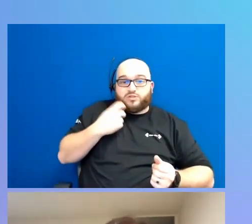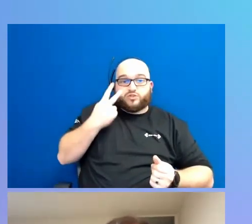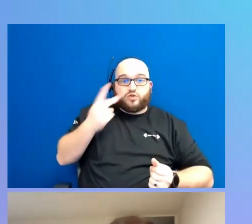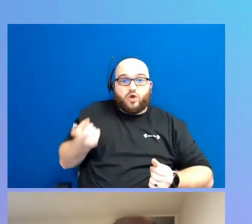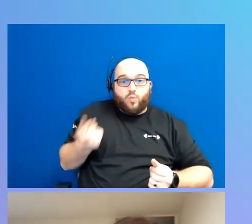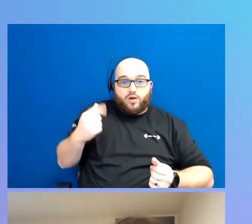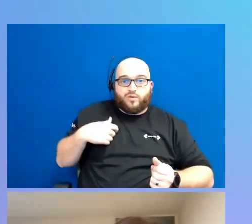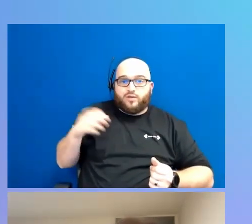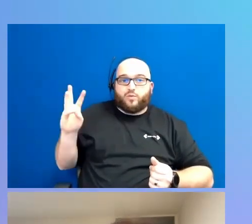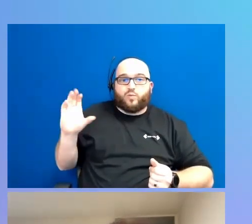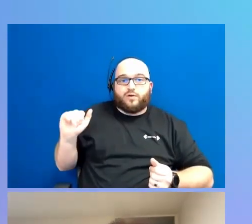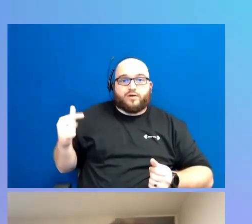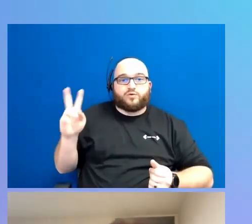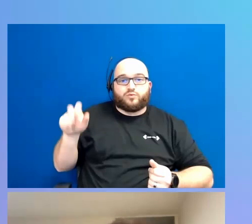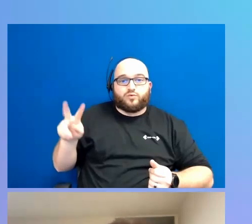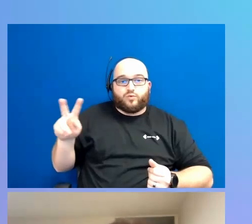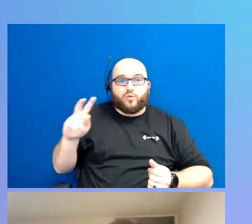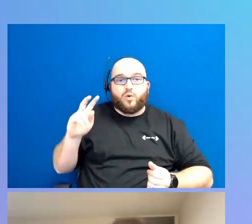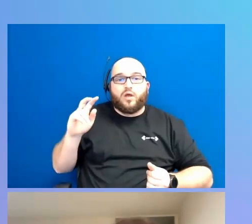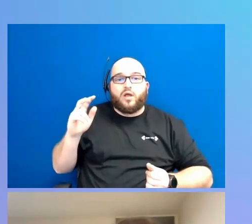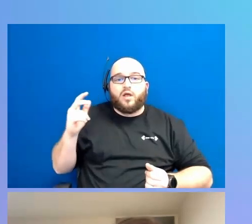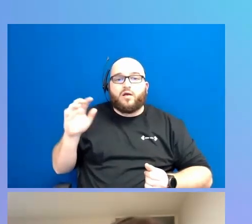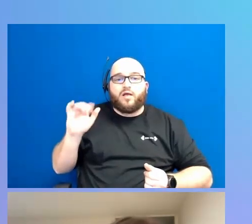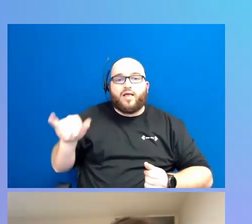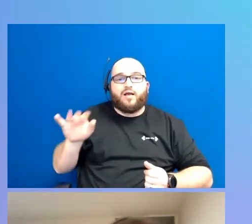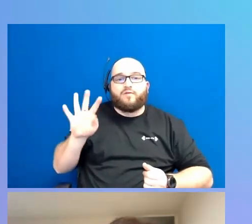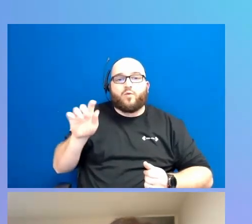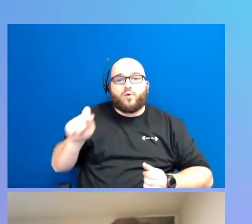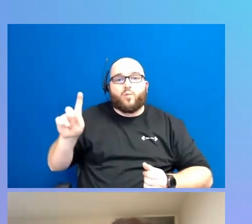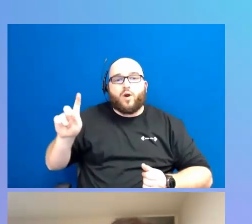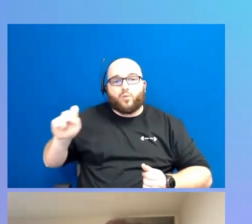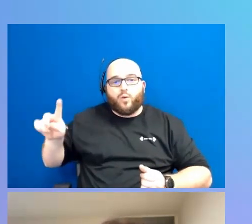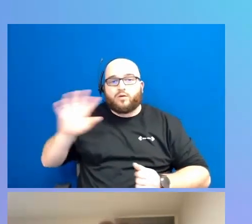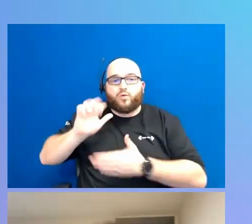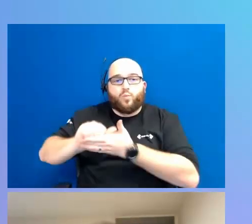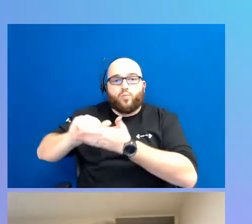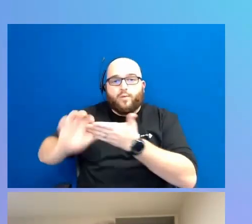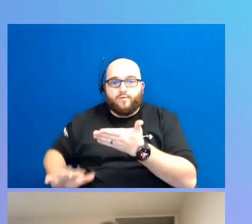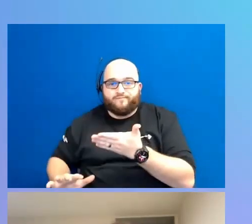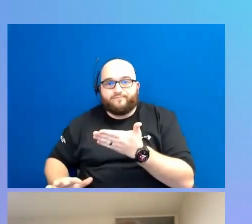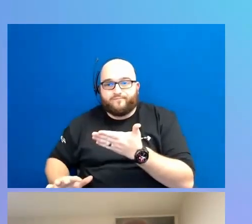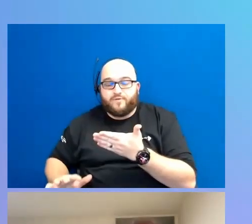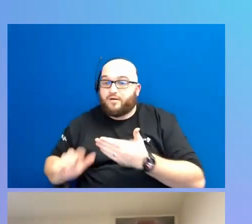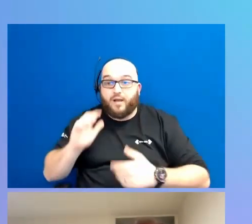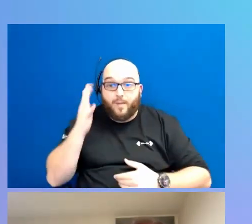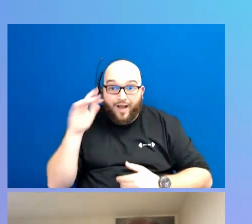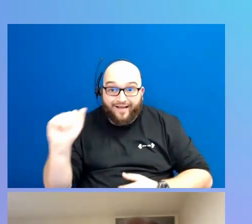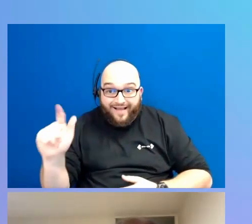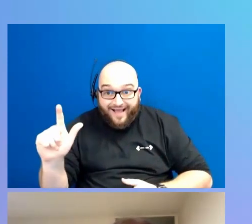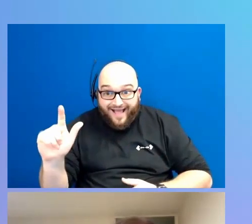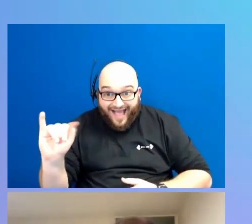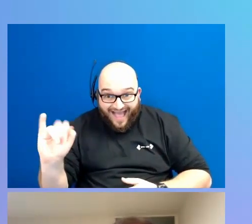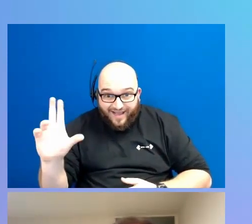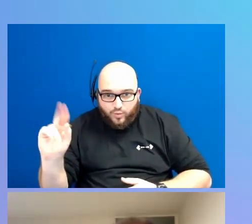2.2. The parsing success criterion 411 was removed. This was removed not because of AI, but because